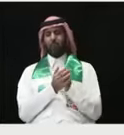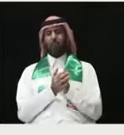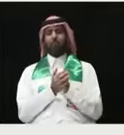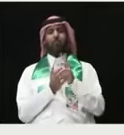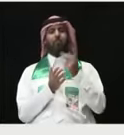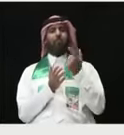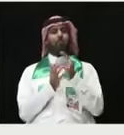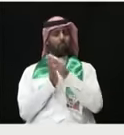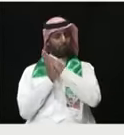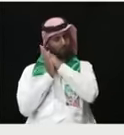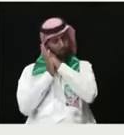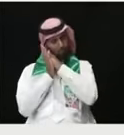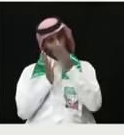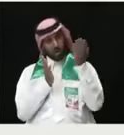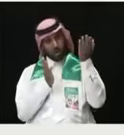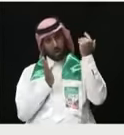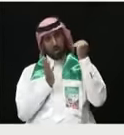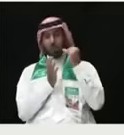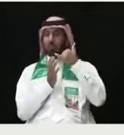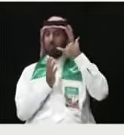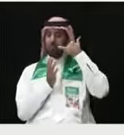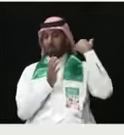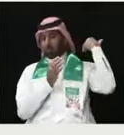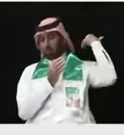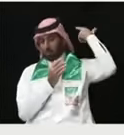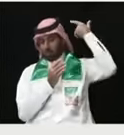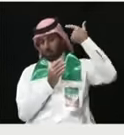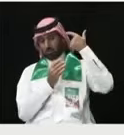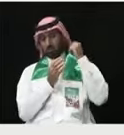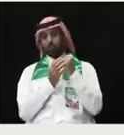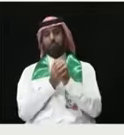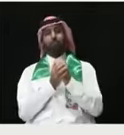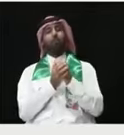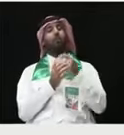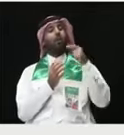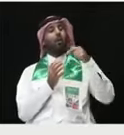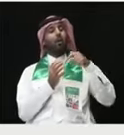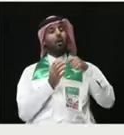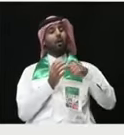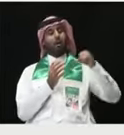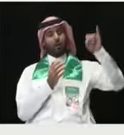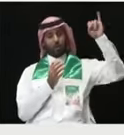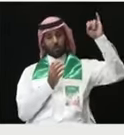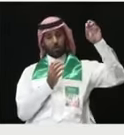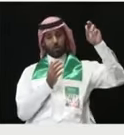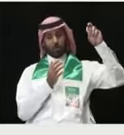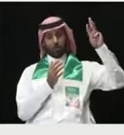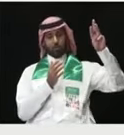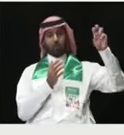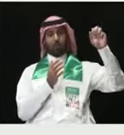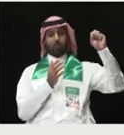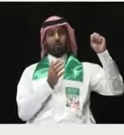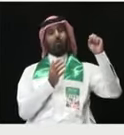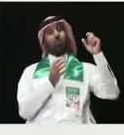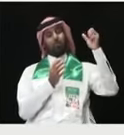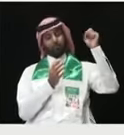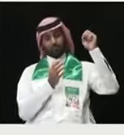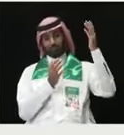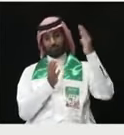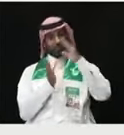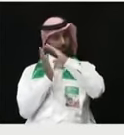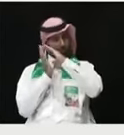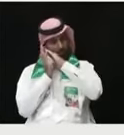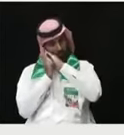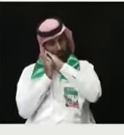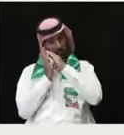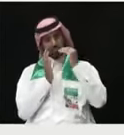was sleeping when the phone rang. I was sleeping. This is the wrong action. Was and